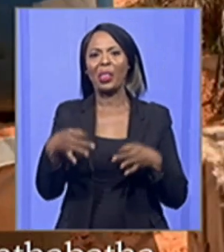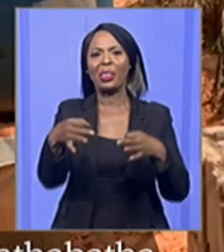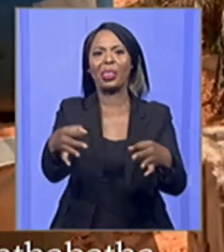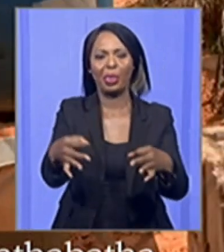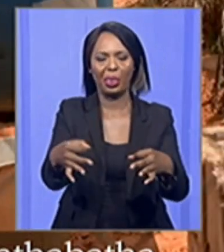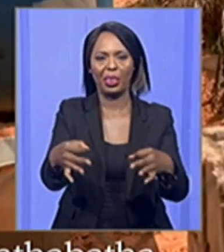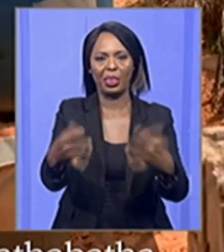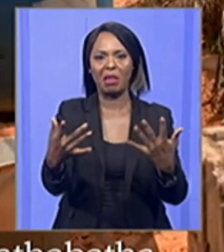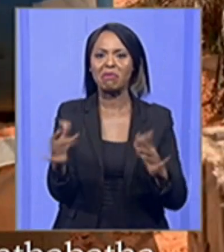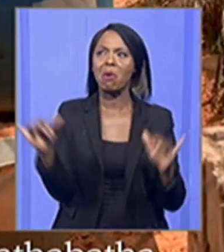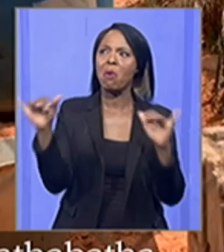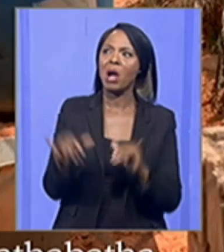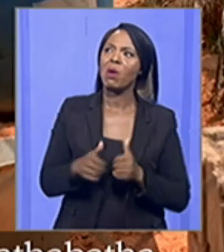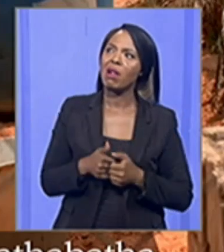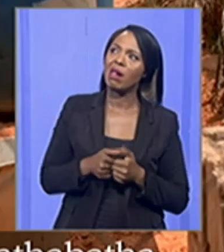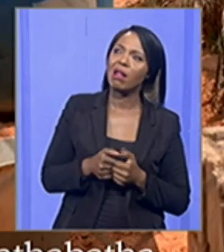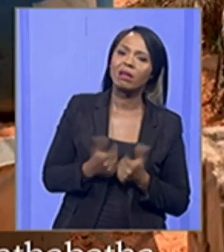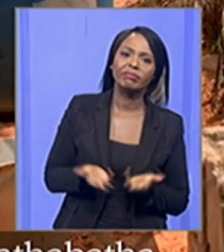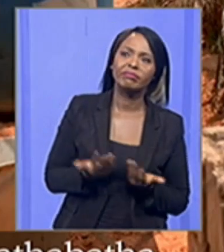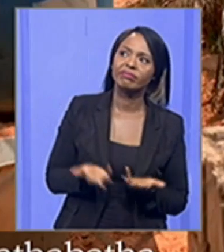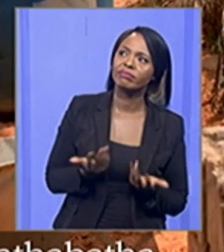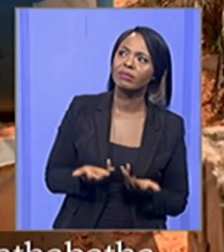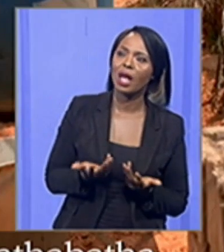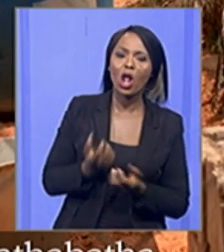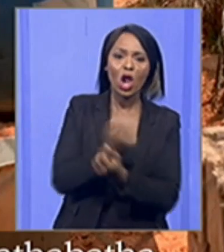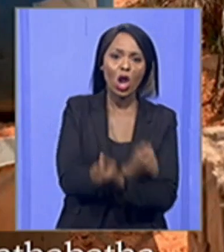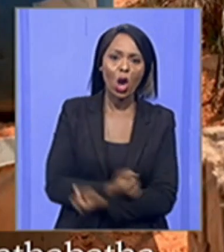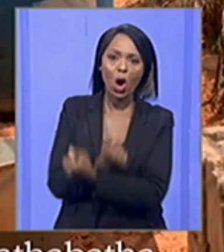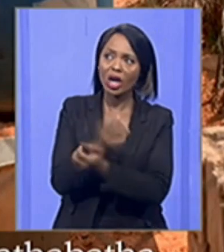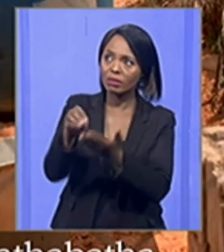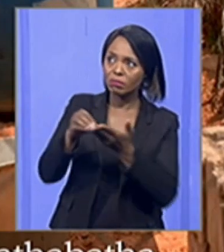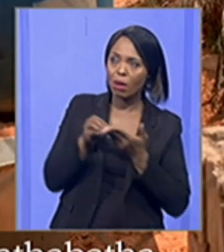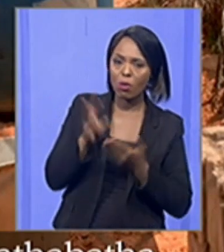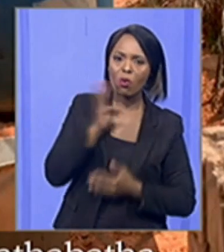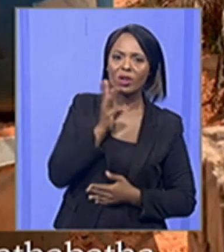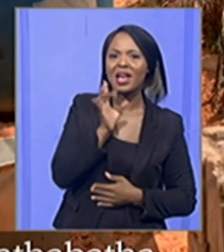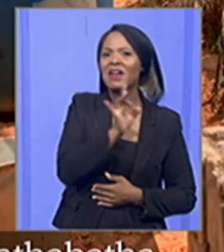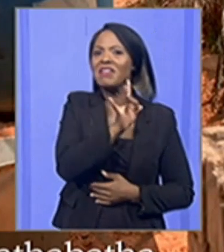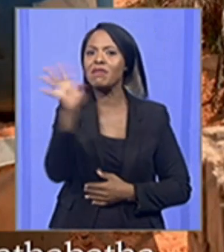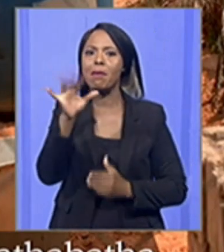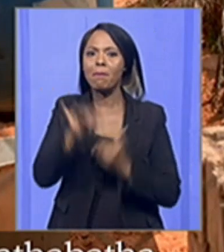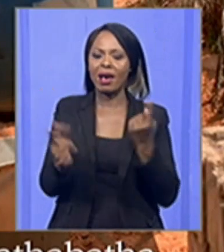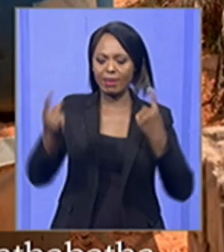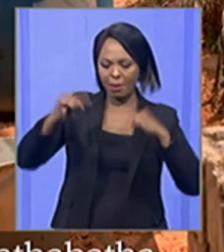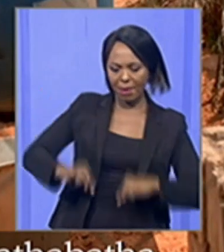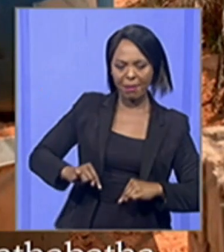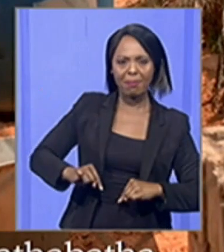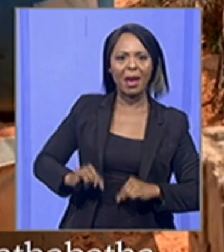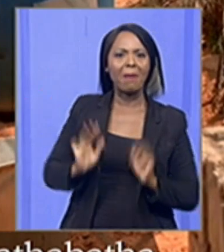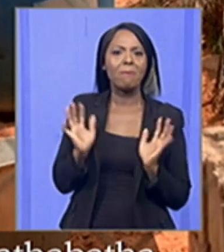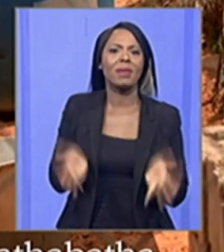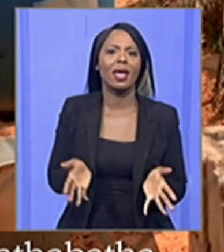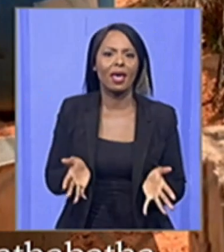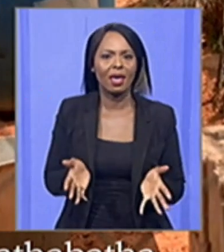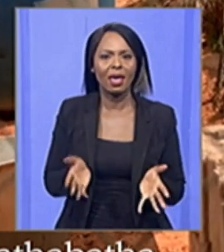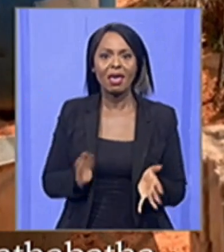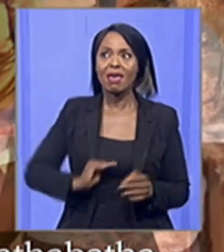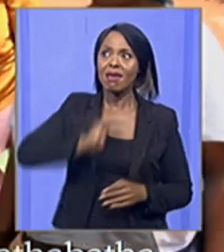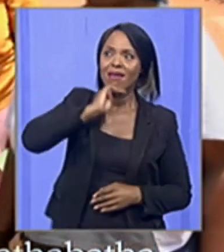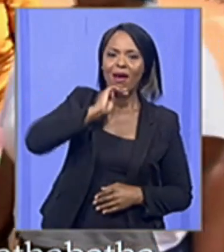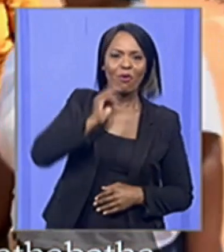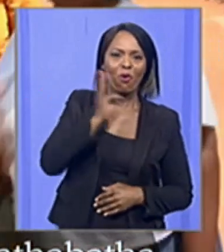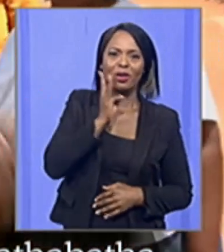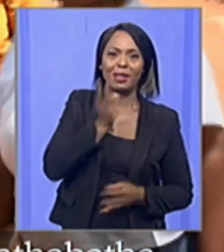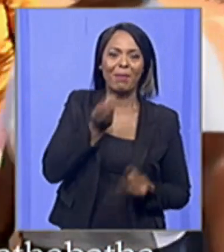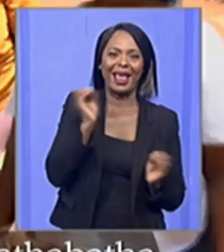Badudi ba re dilori tša metsi tšeo di romelwago ka tikologong ye di rothela ga tee ka kgwedi fao le gona metsi ya gona a sa ba enelego.